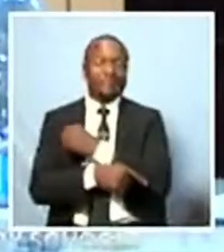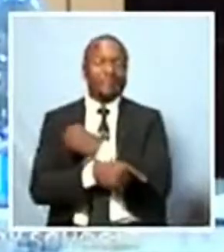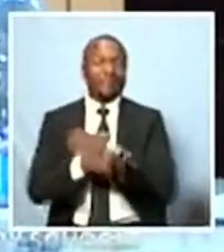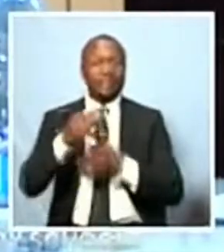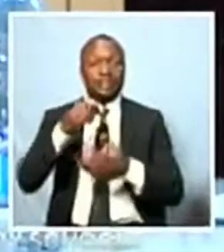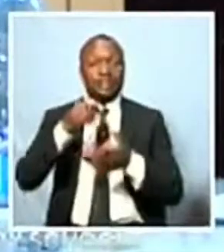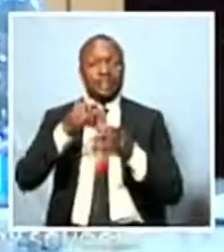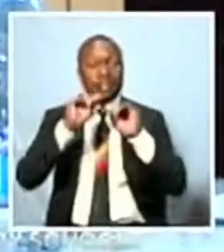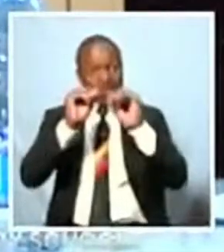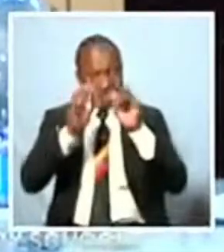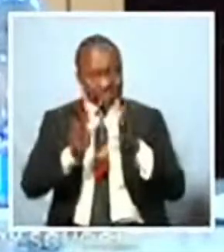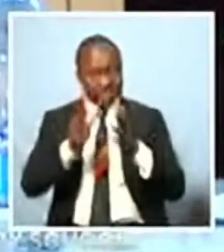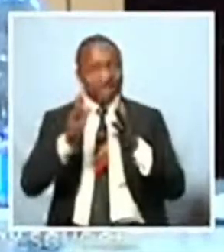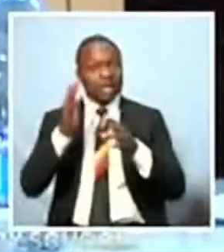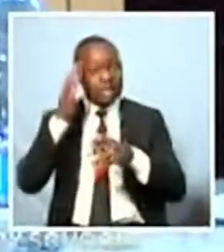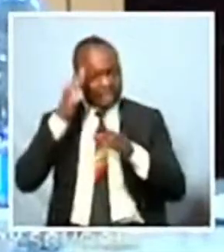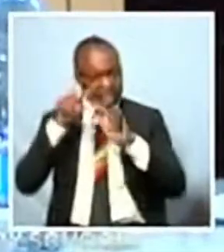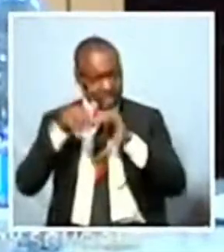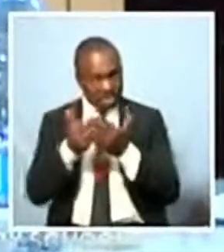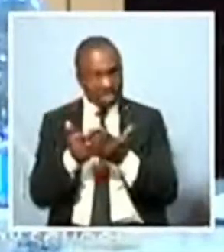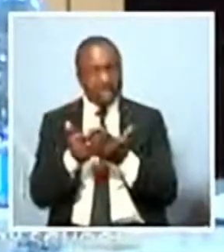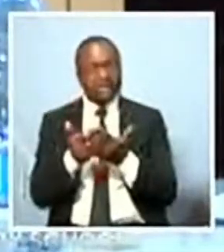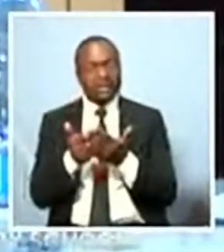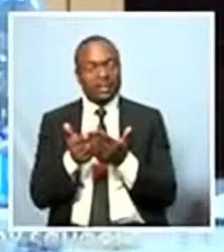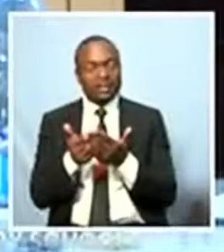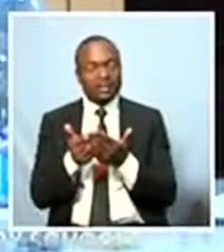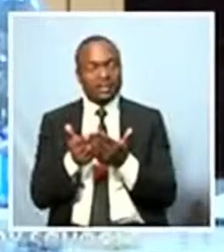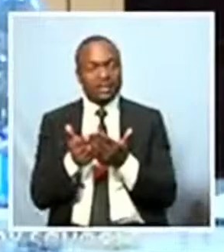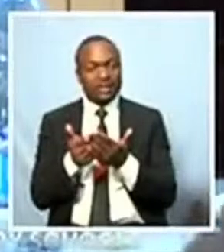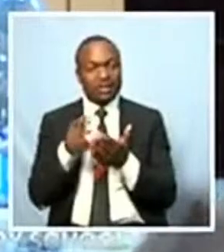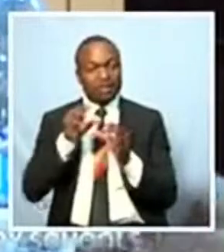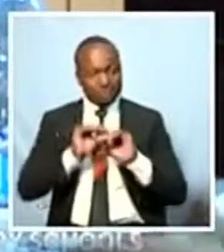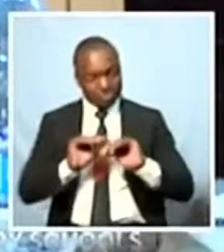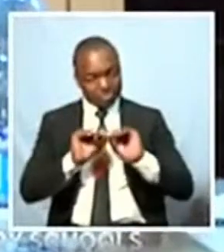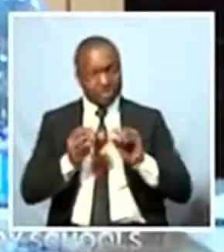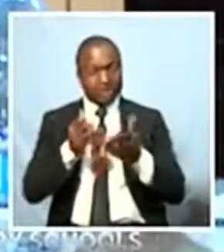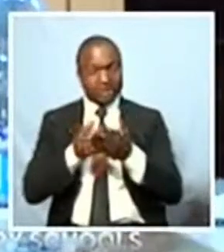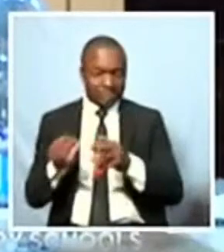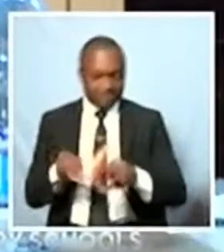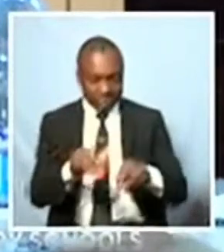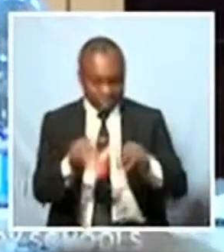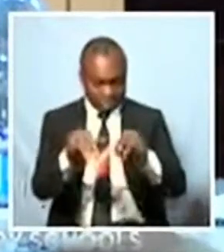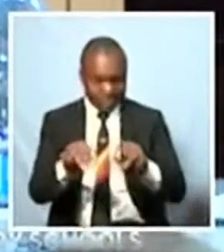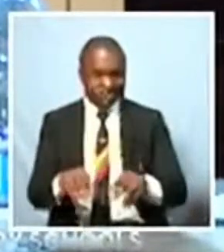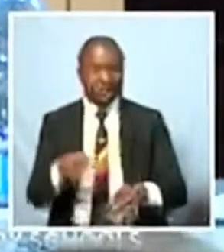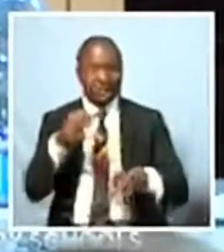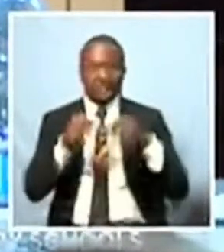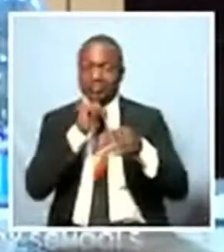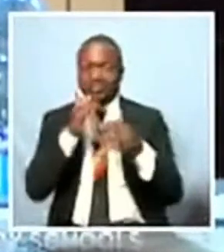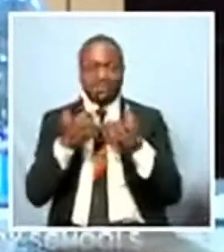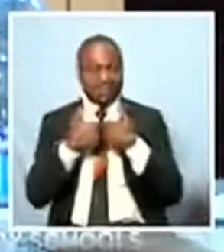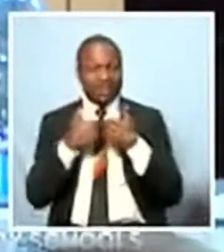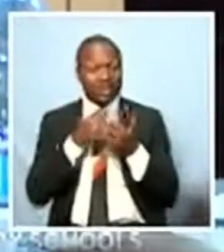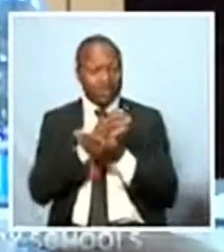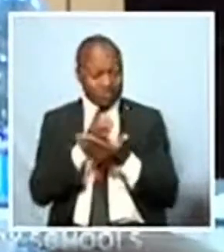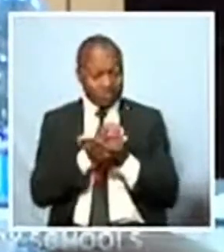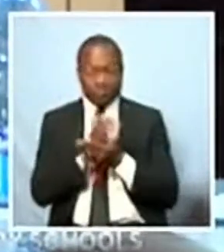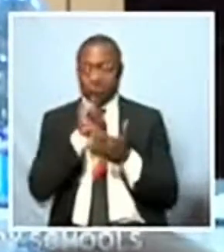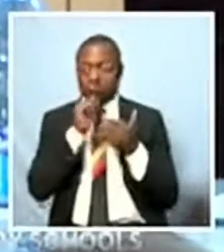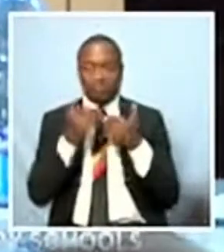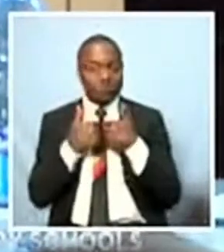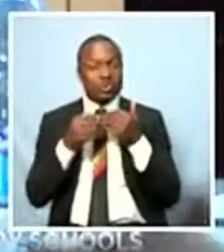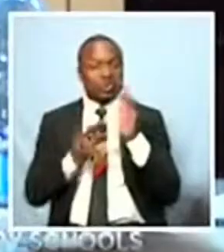know how to approach this kind of methodology, you know. So if we don't have it from colleges, if we don't have